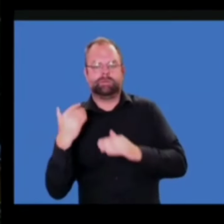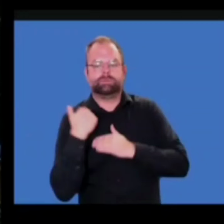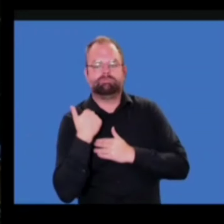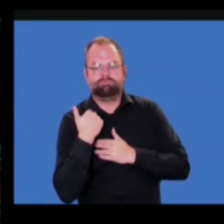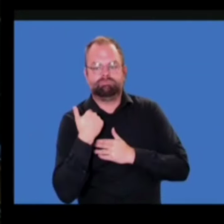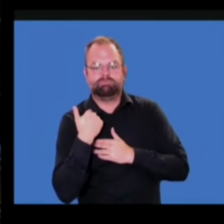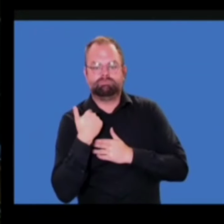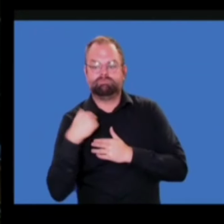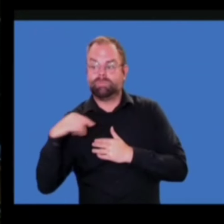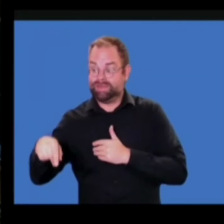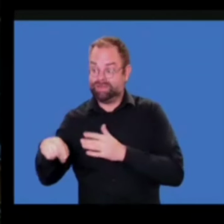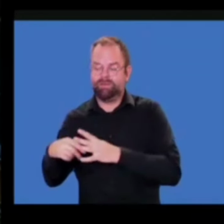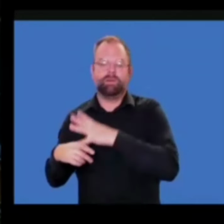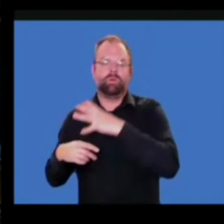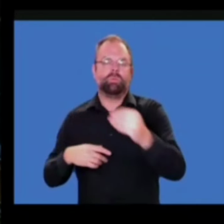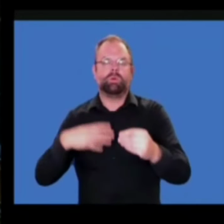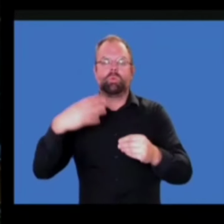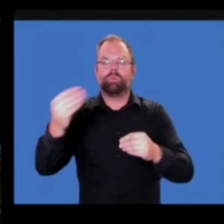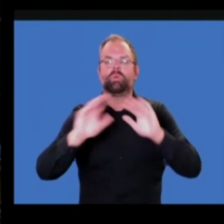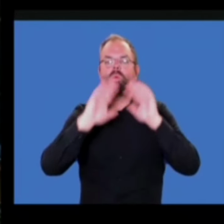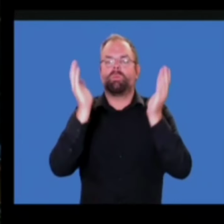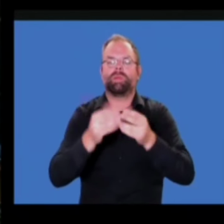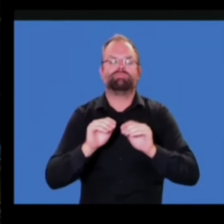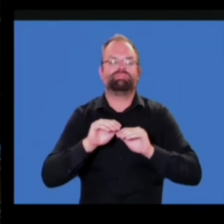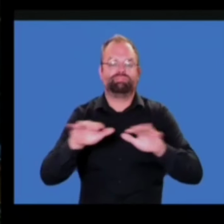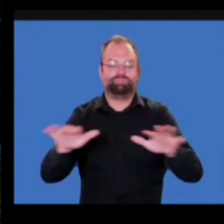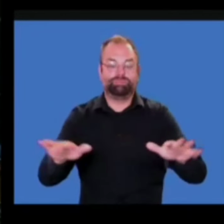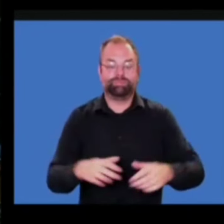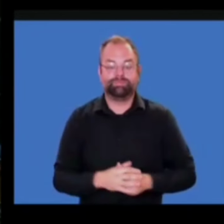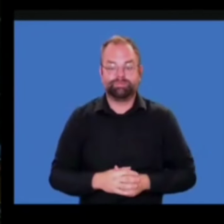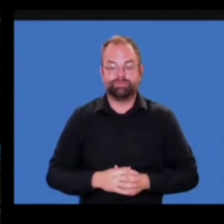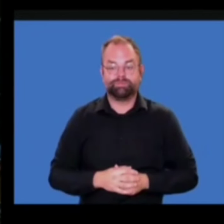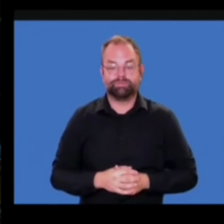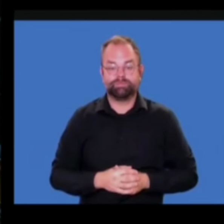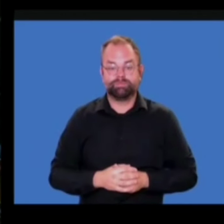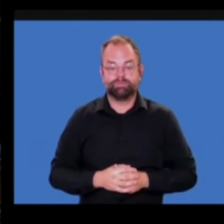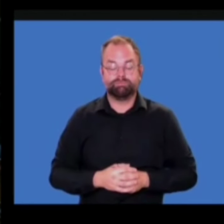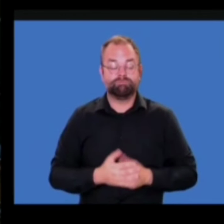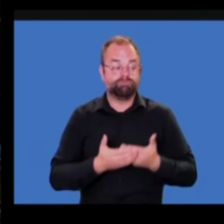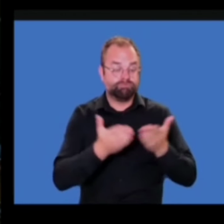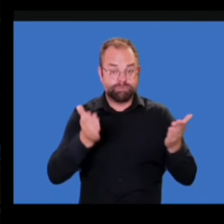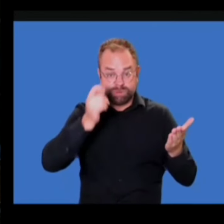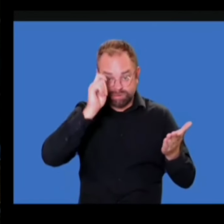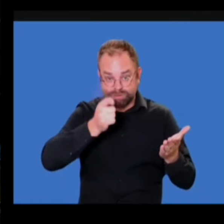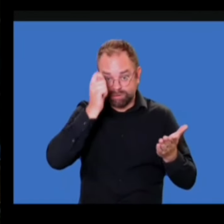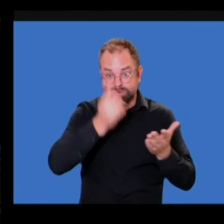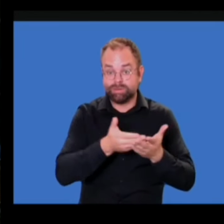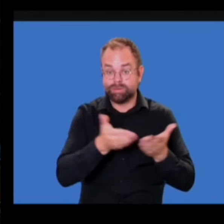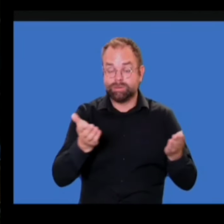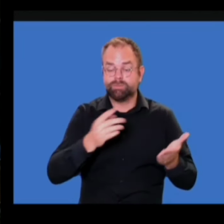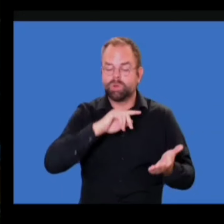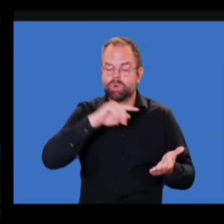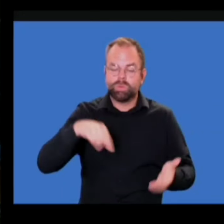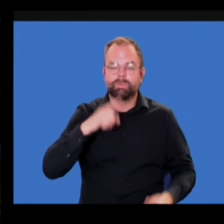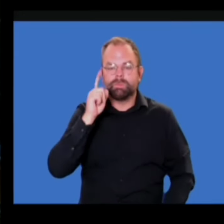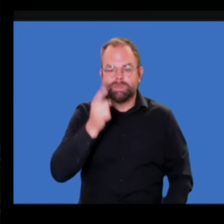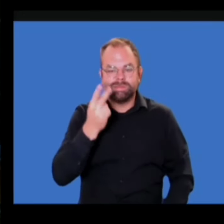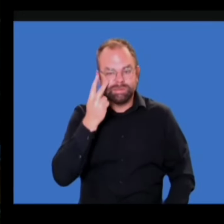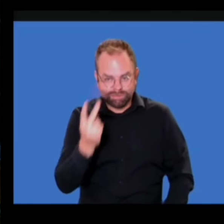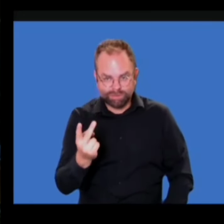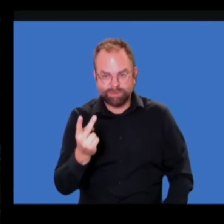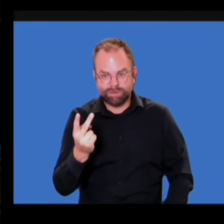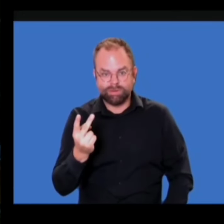Geopolitical tensions, erosion of trust in global institutions, the resurgence of